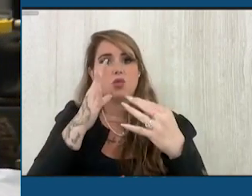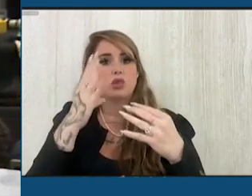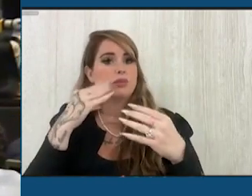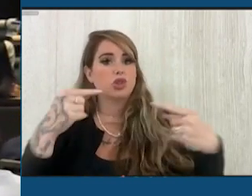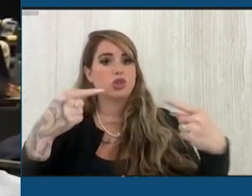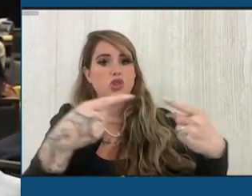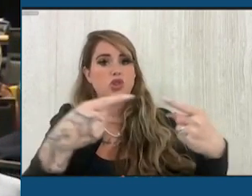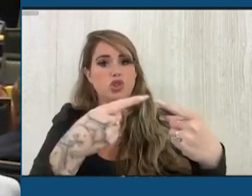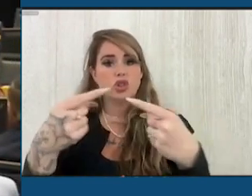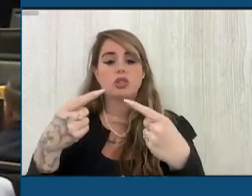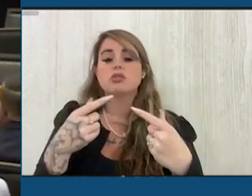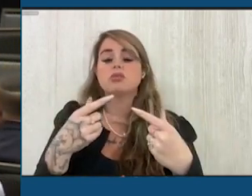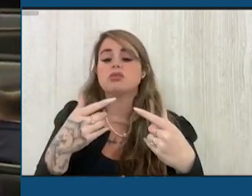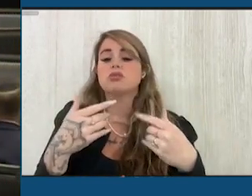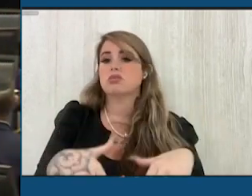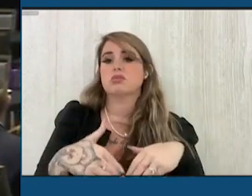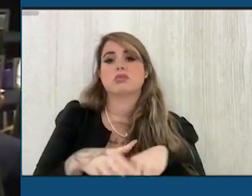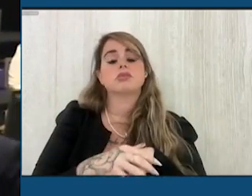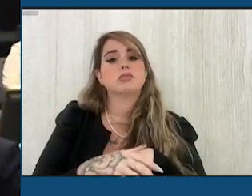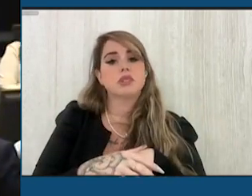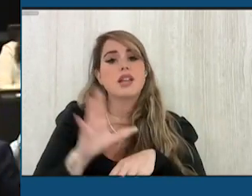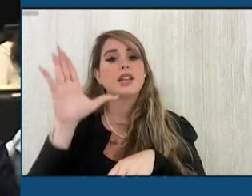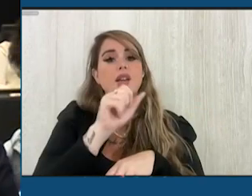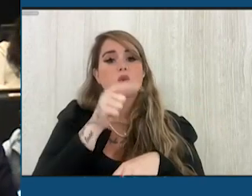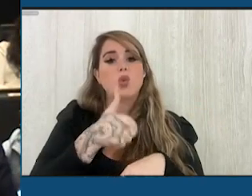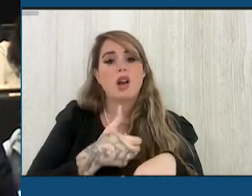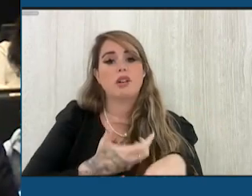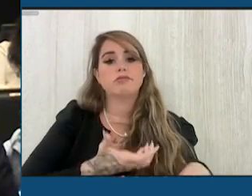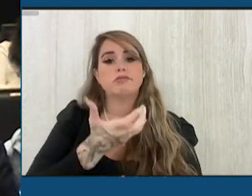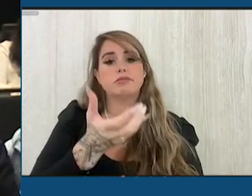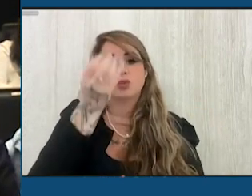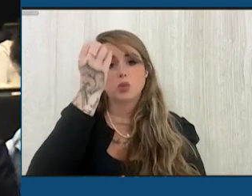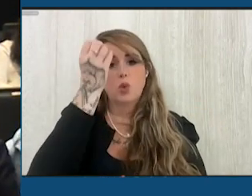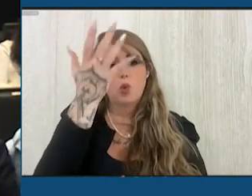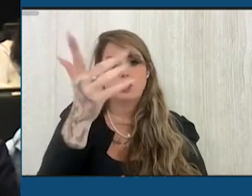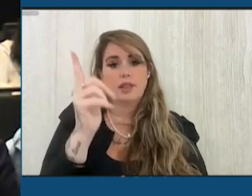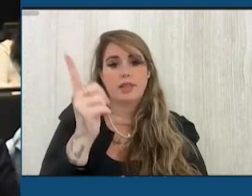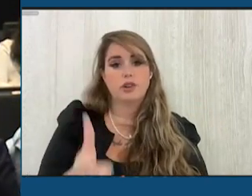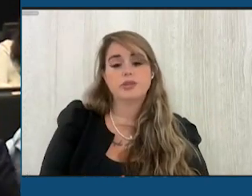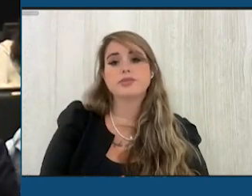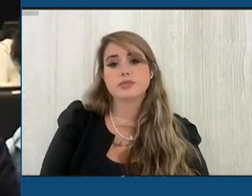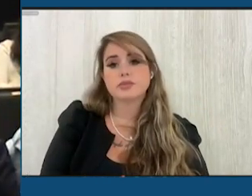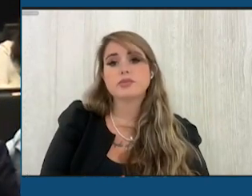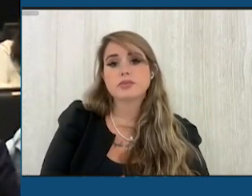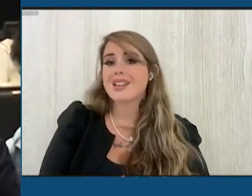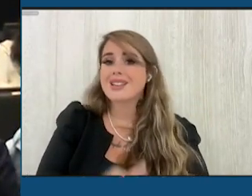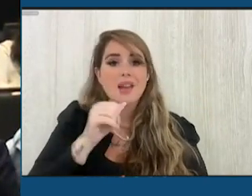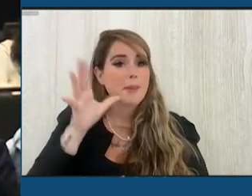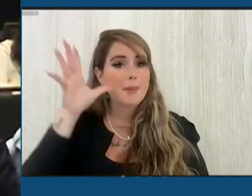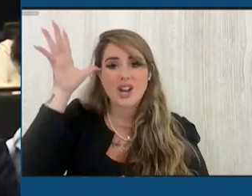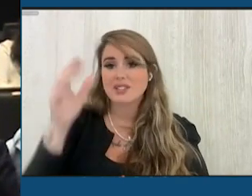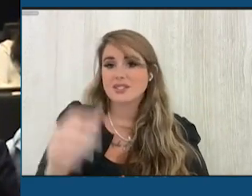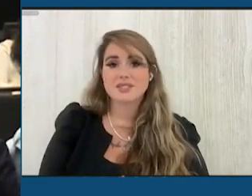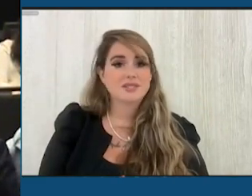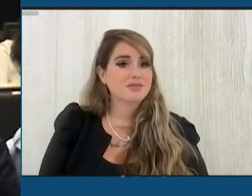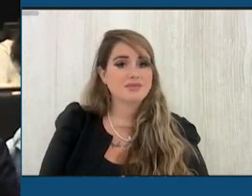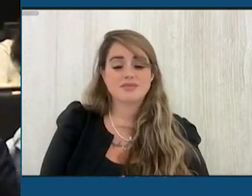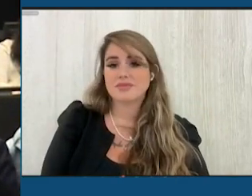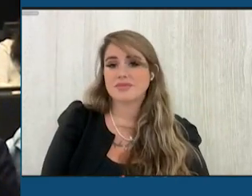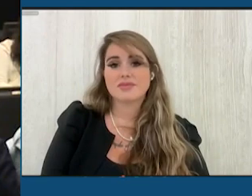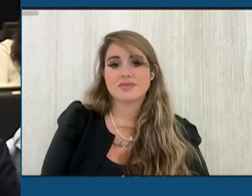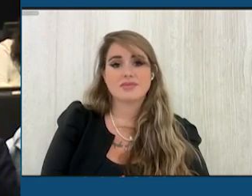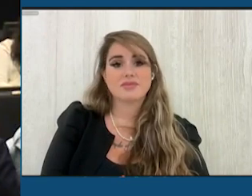And guess who I shared my abuse with eventually? It wasn't my parents. It was Uncle Marvin,